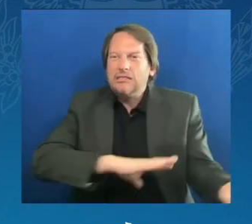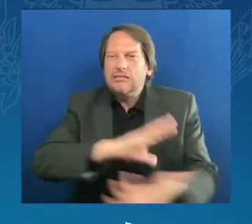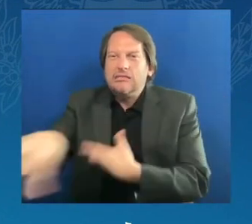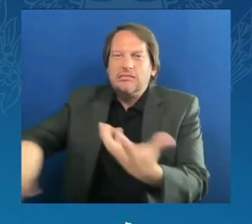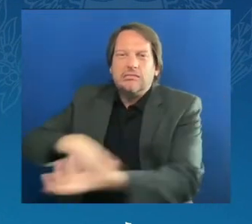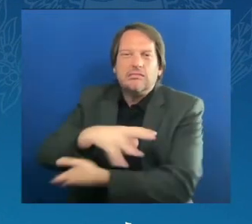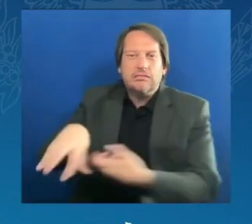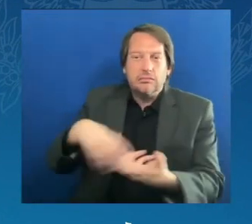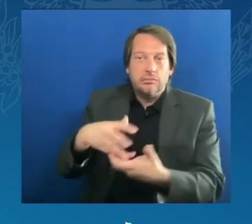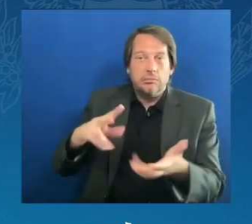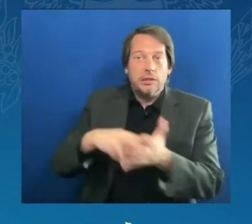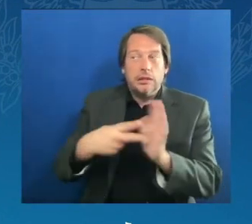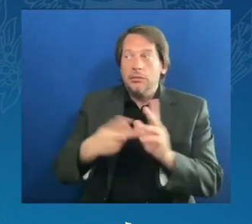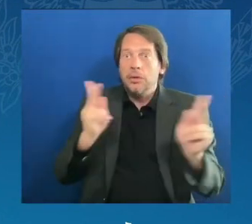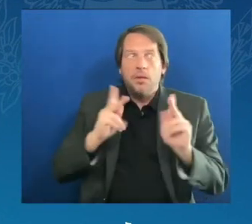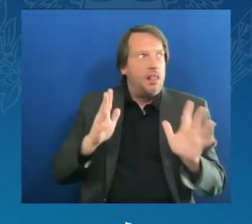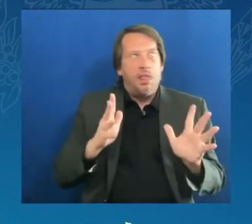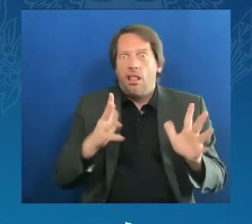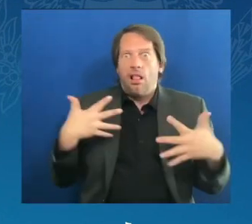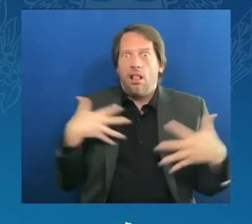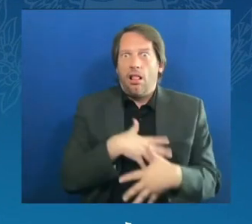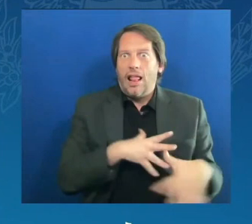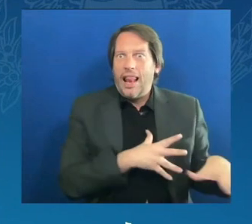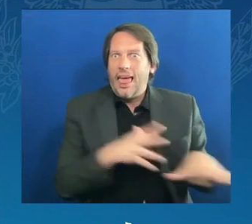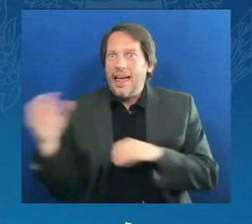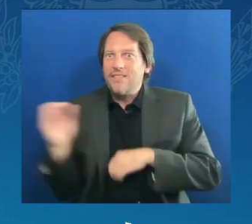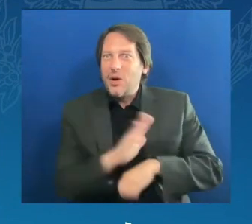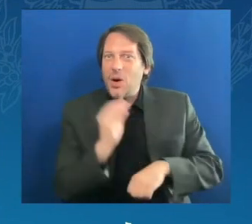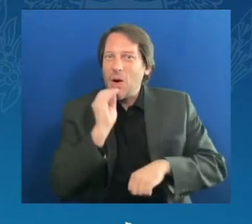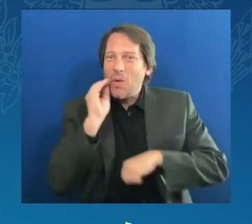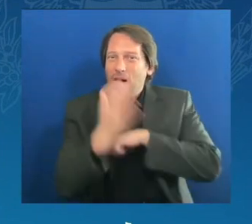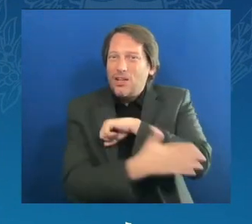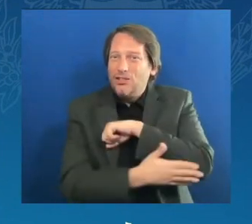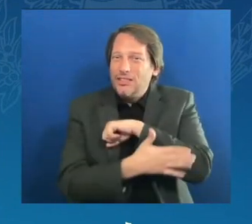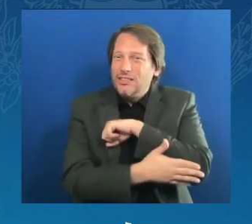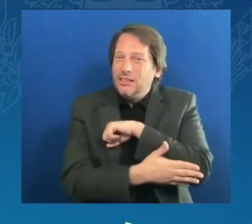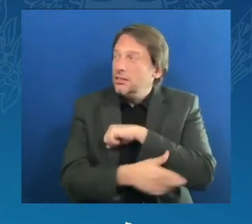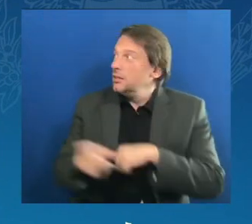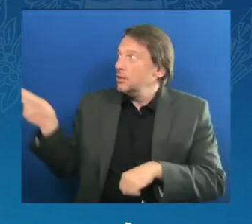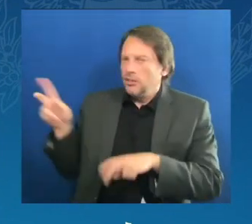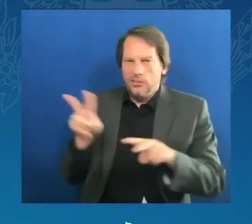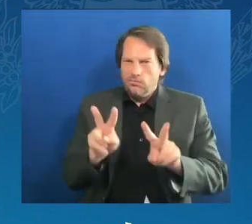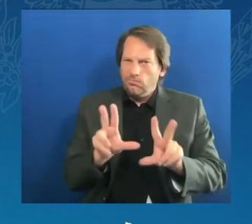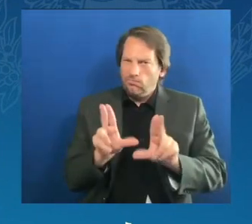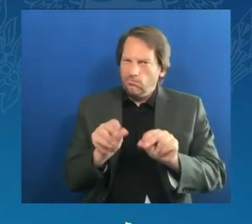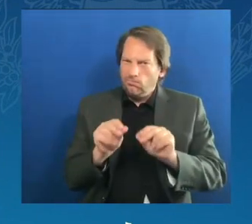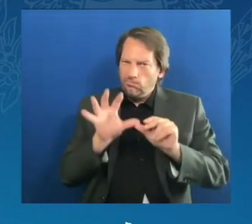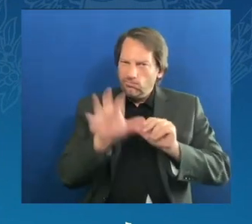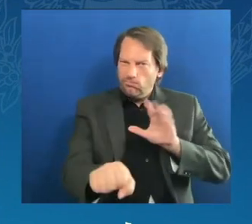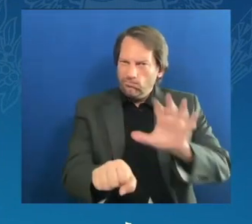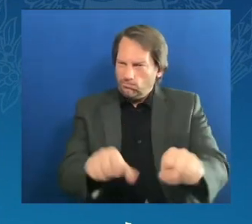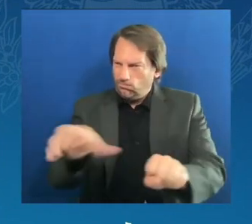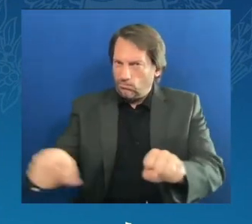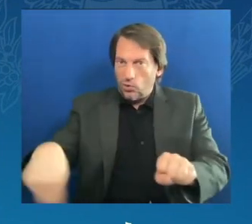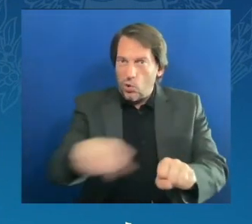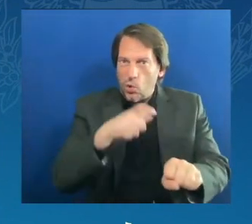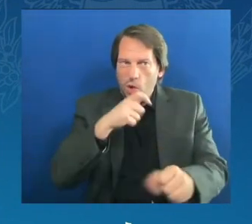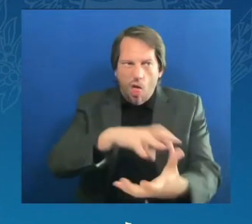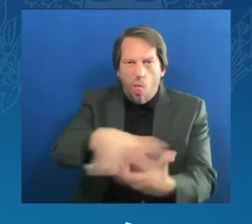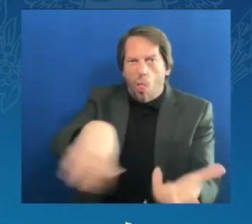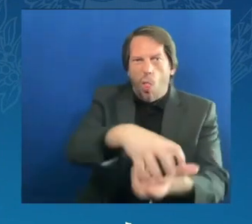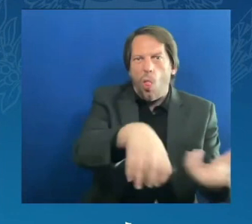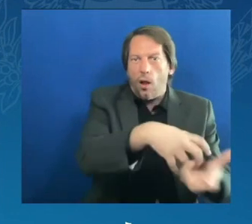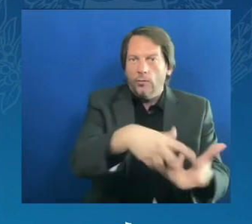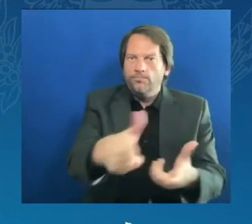governance, we support you. Your leadership can help rebuild Guatemalan people's trust in their